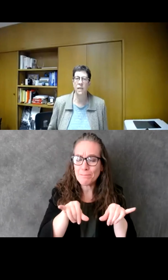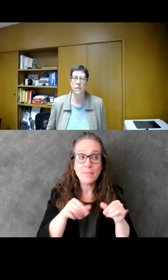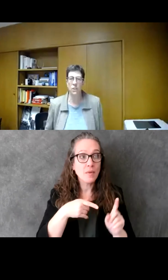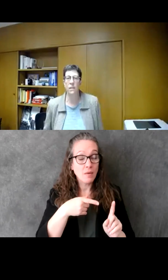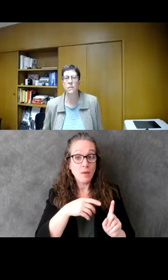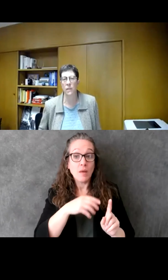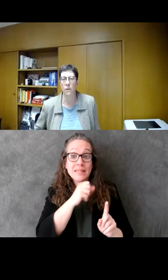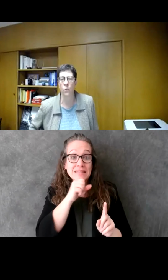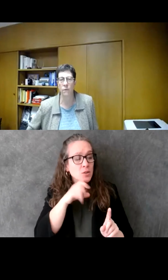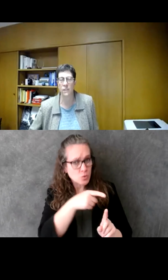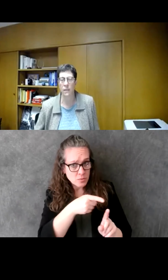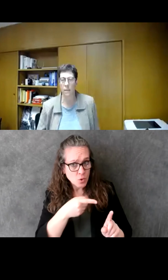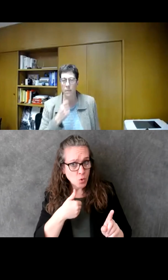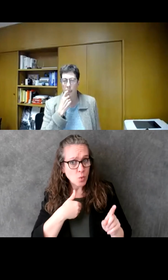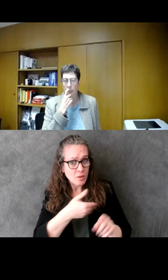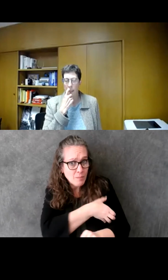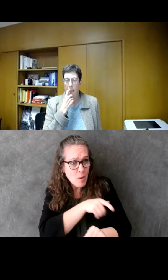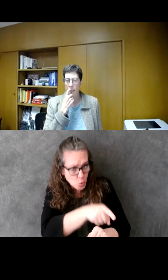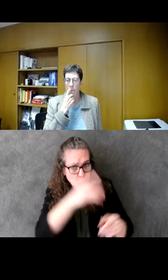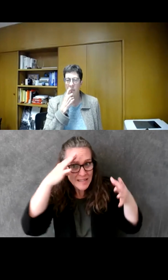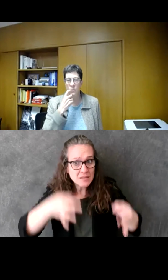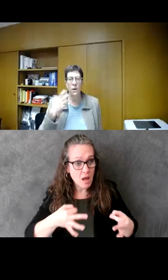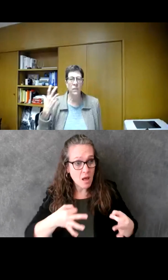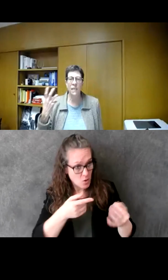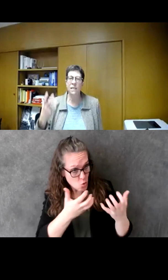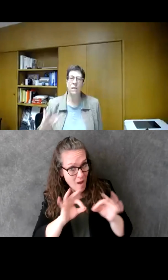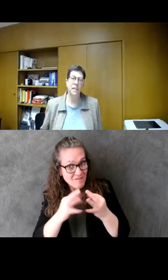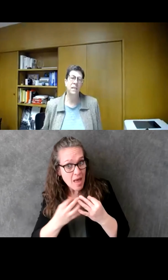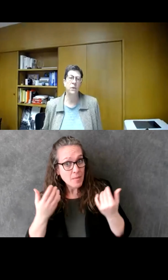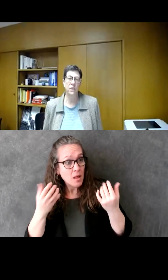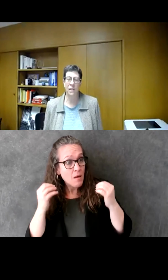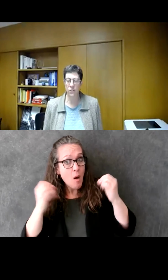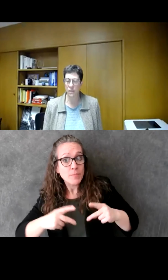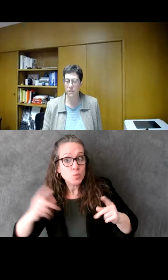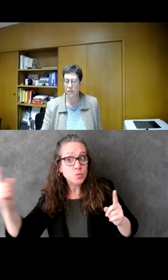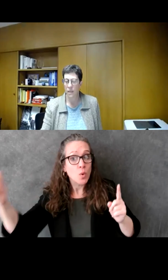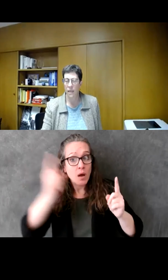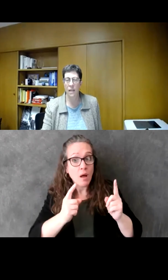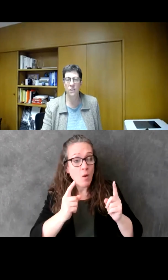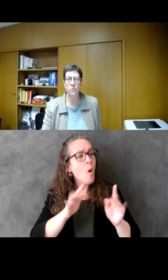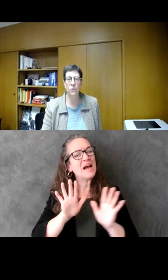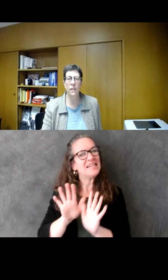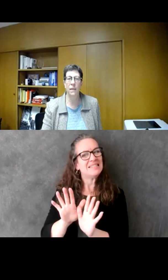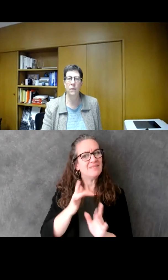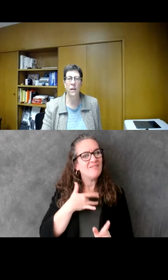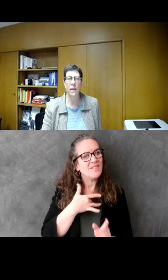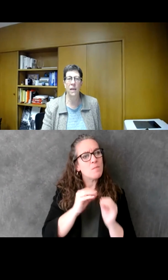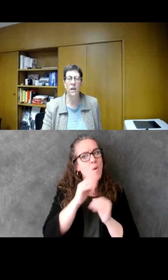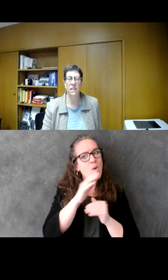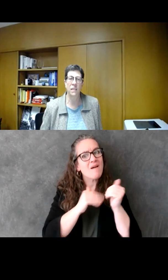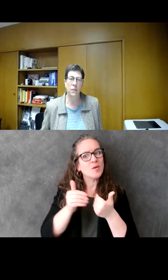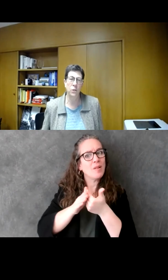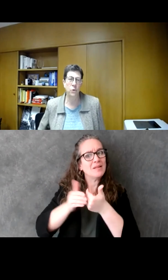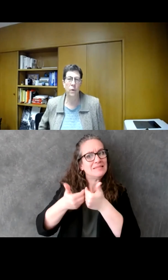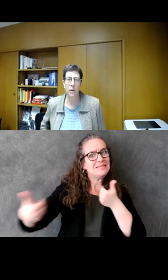want to take the chance of a loved one visiting them, because we all need those connections. And I just really want to end